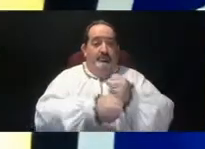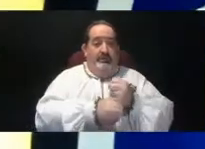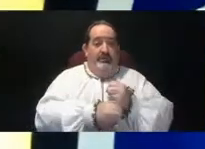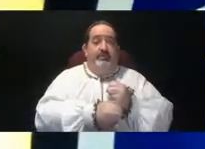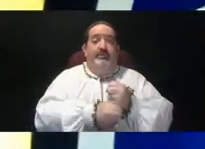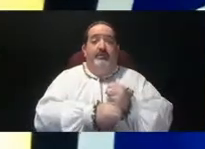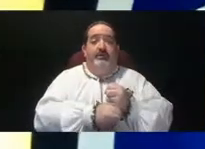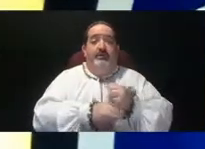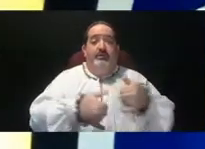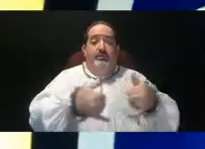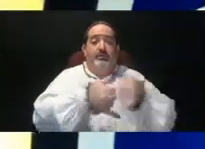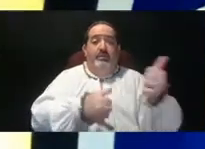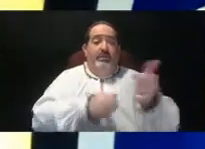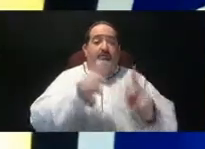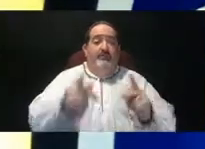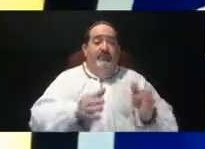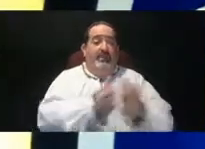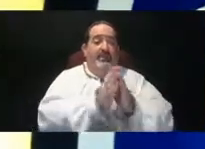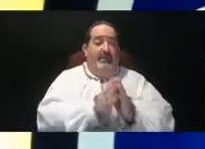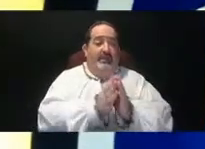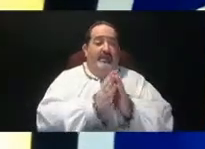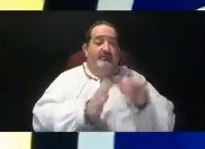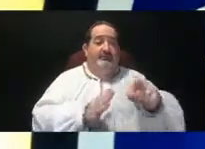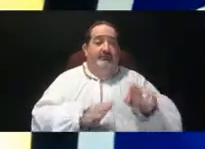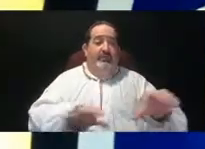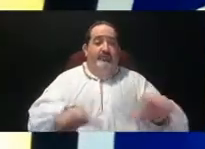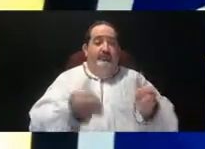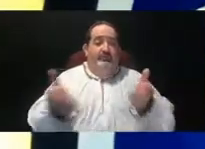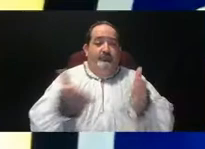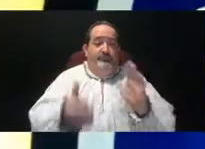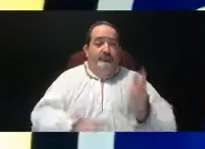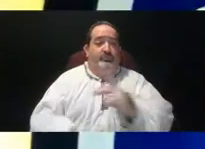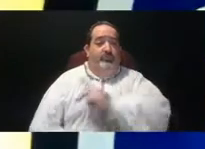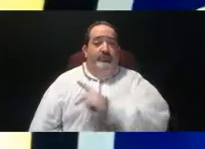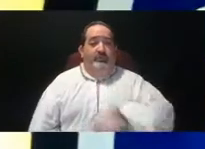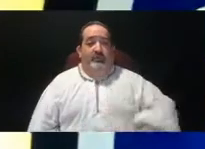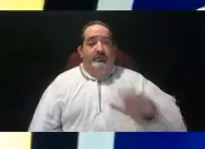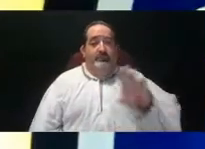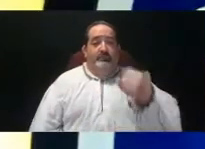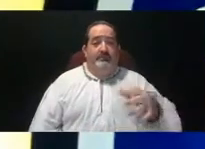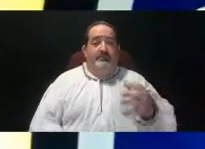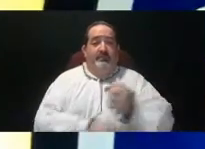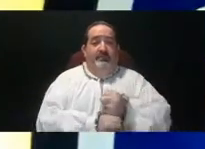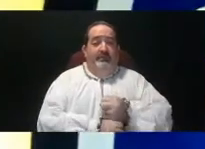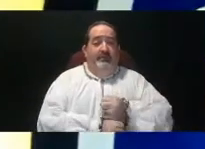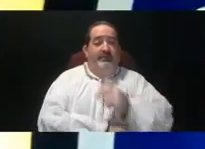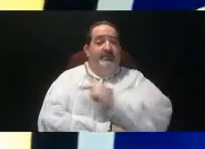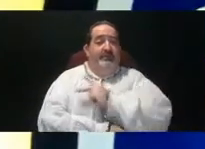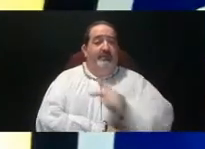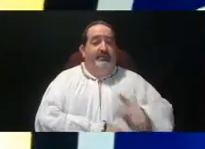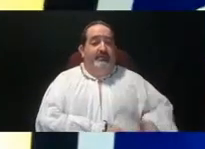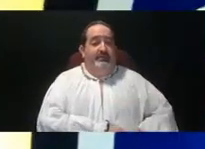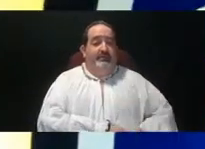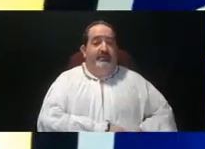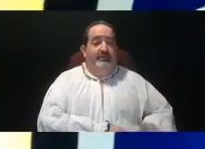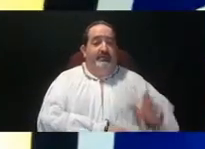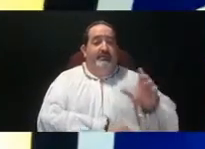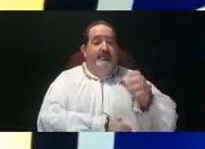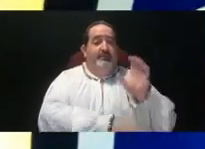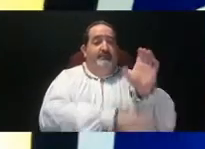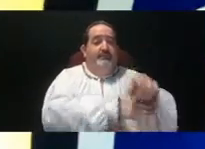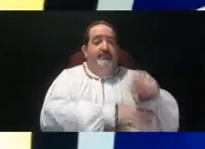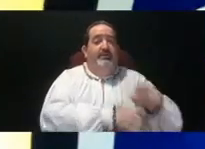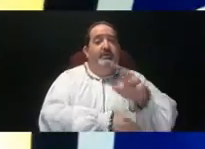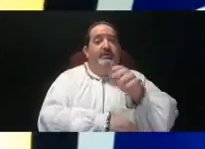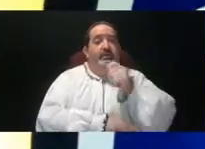award, that everybody asks you how you did service to your kingdom by taking a wayward king making him sing karaoke